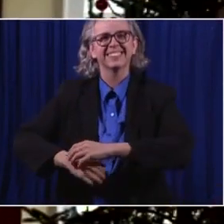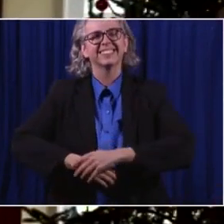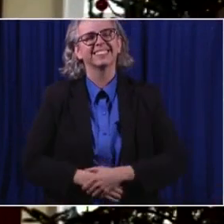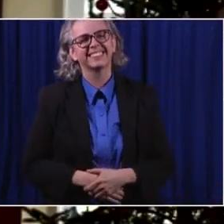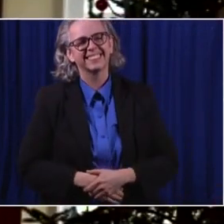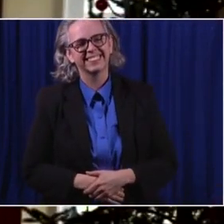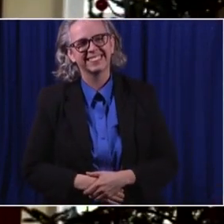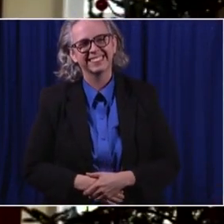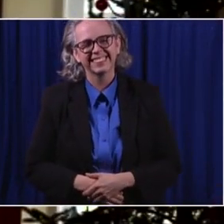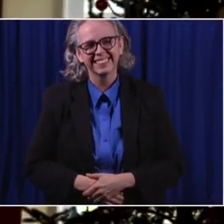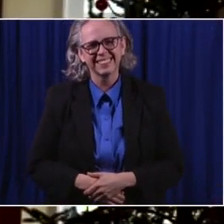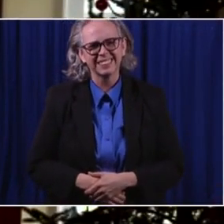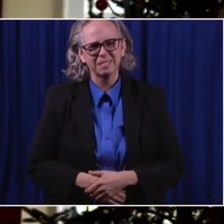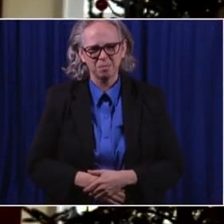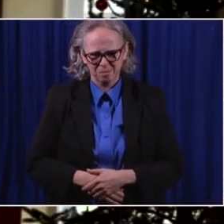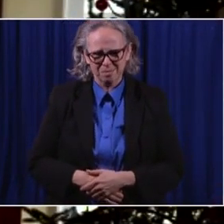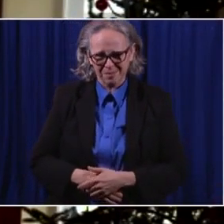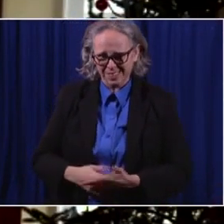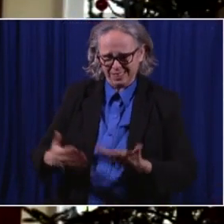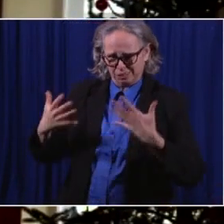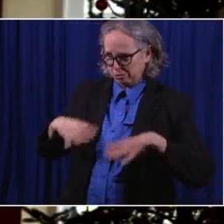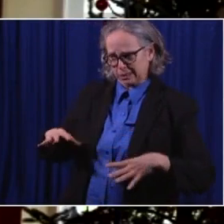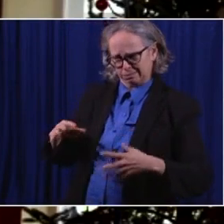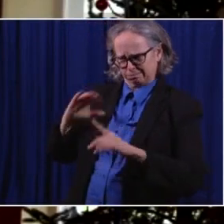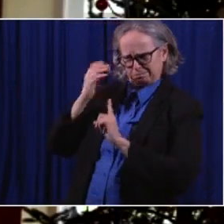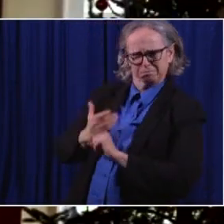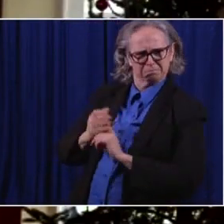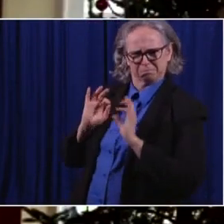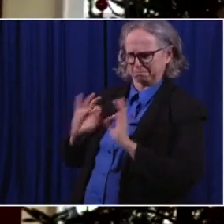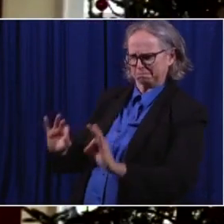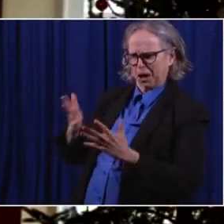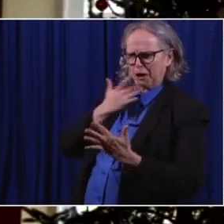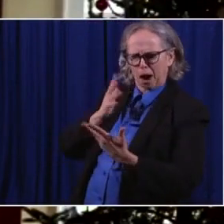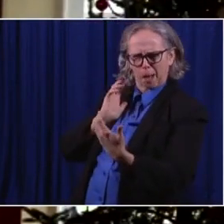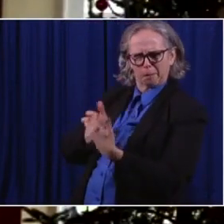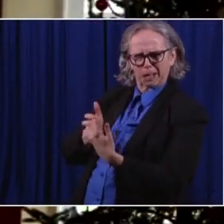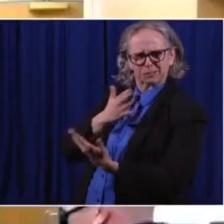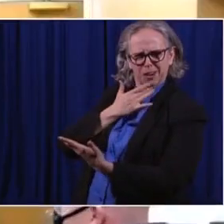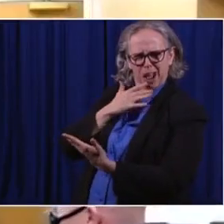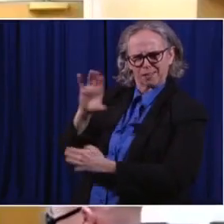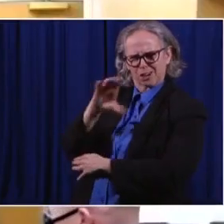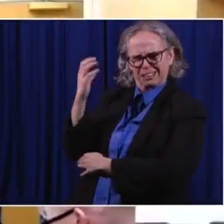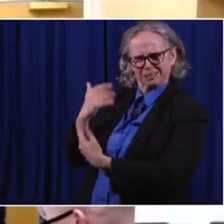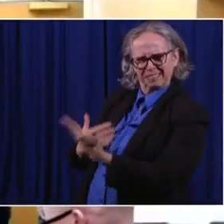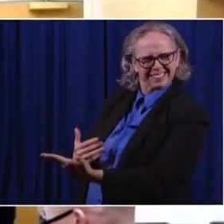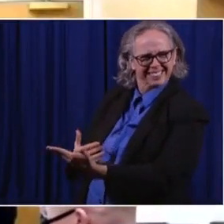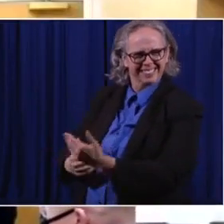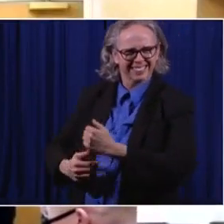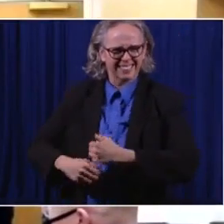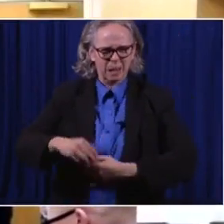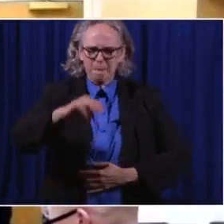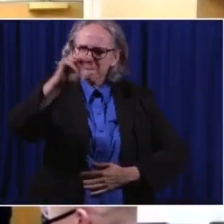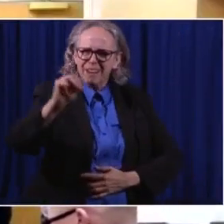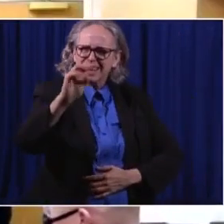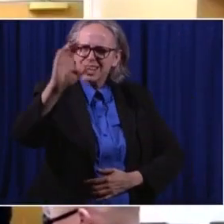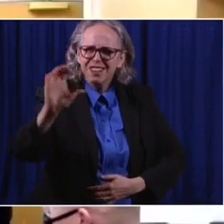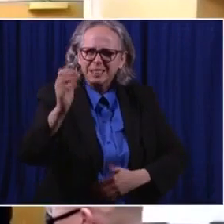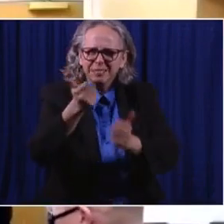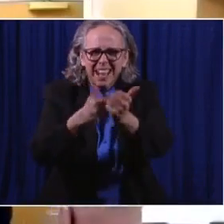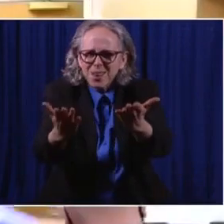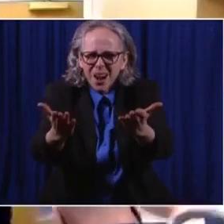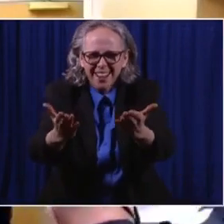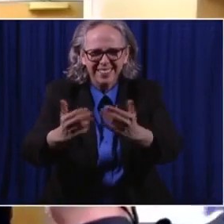Well, you're dressed appropriately. You got the right colors on today, huh? Christmas season. Merry Christmas. And red is for 911